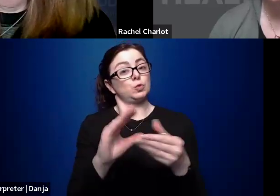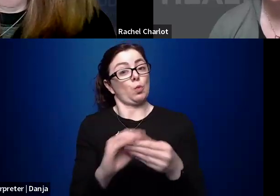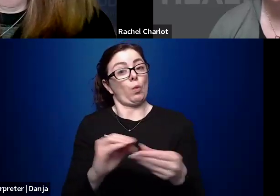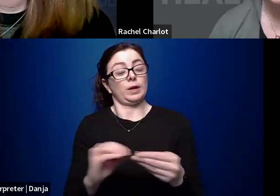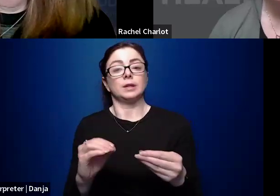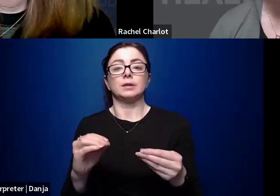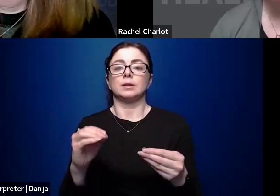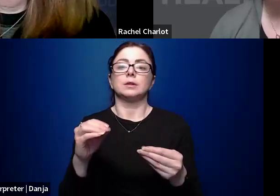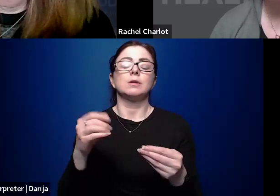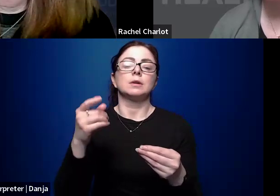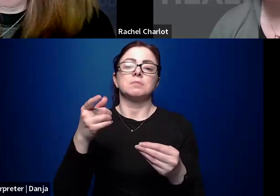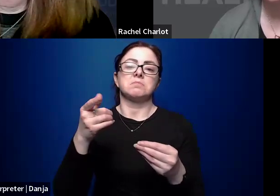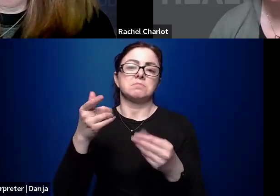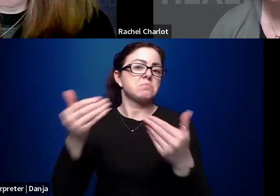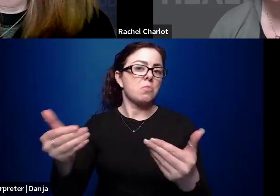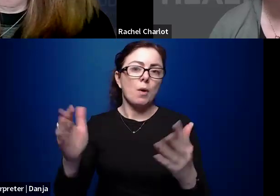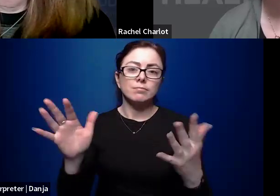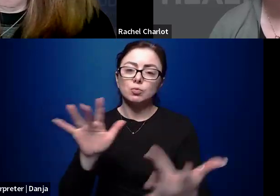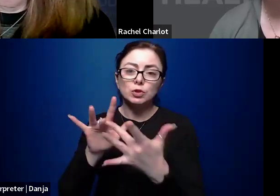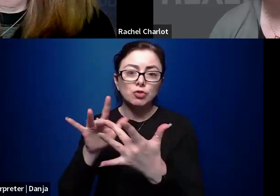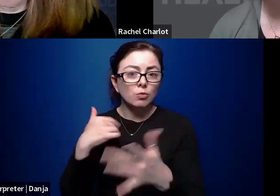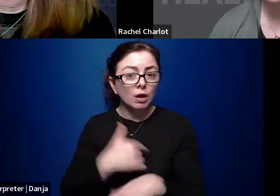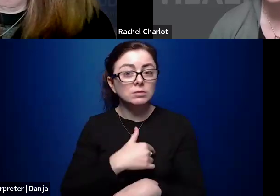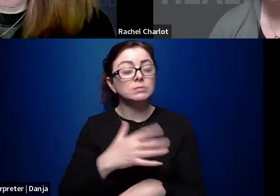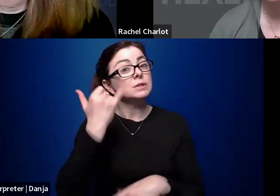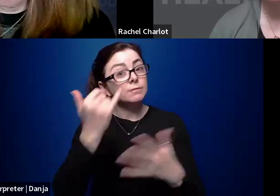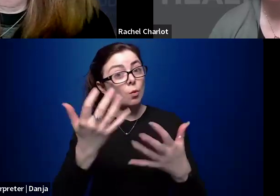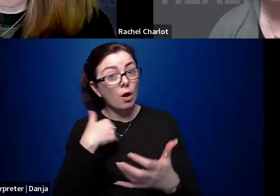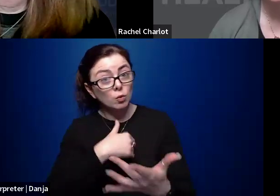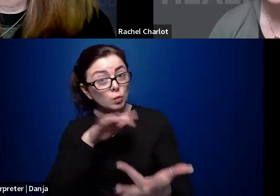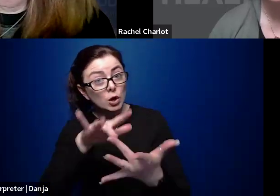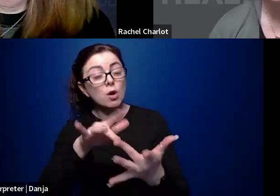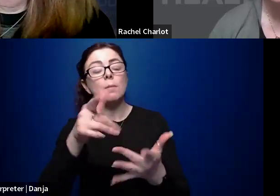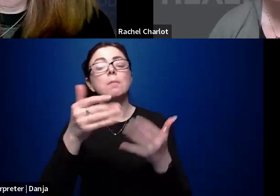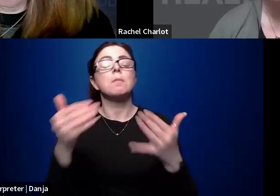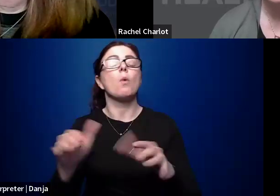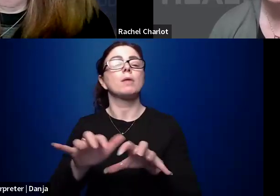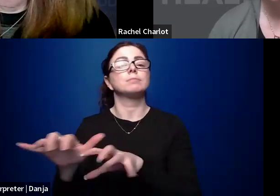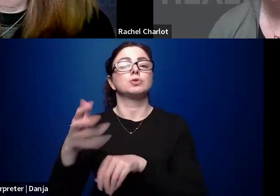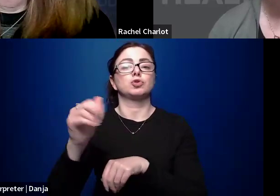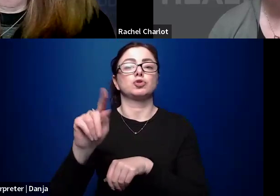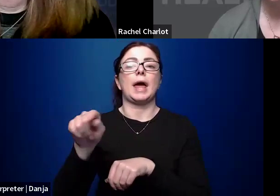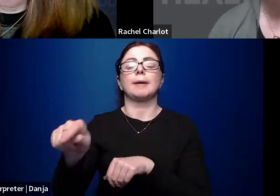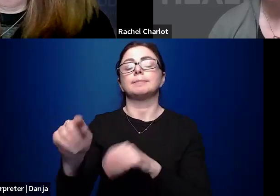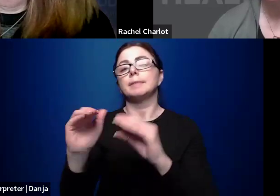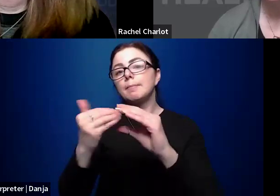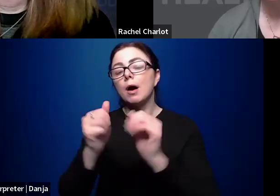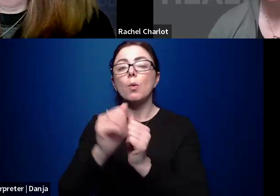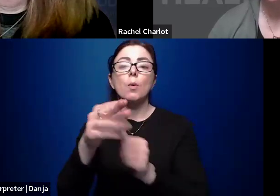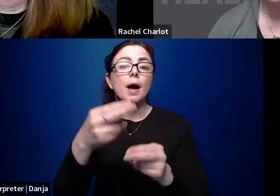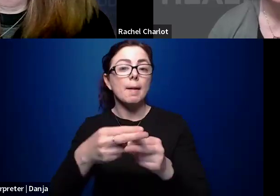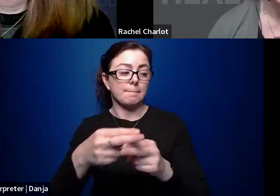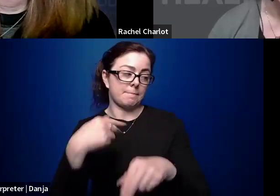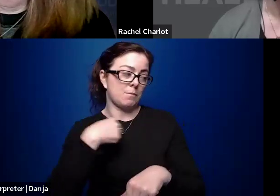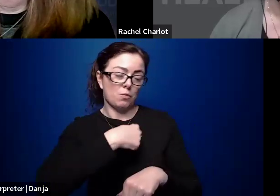that information in the chat. If you'd like us to reach out to you, please put your name or email in the chat as well, and we will let